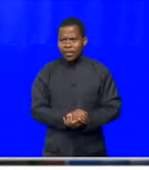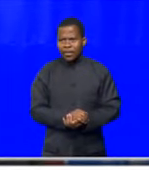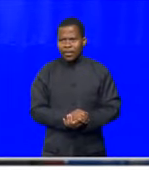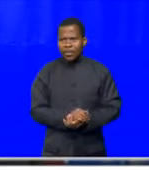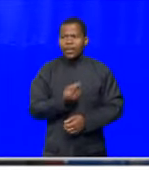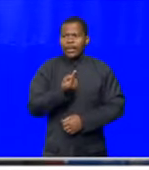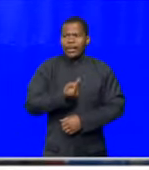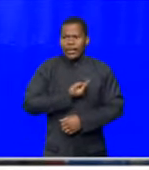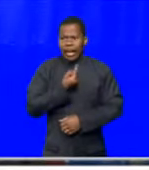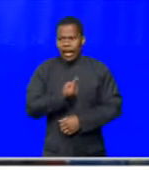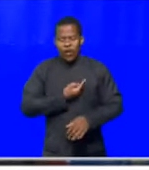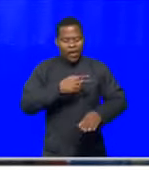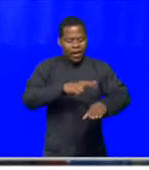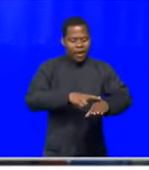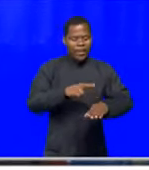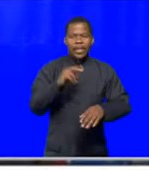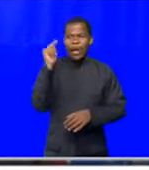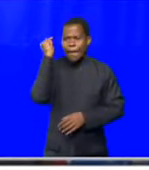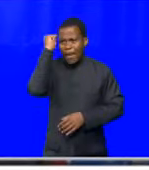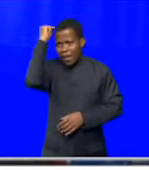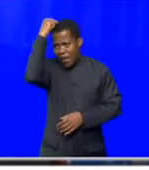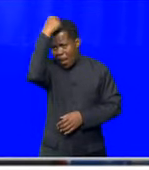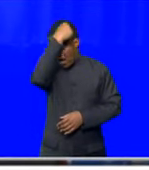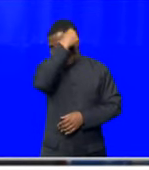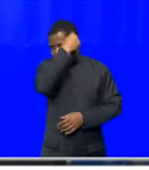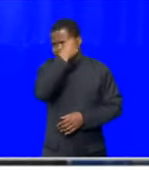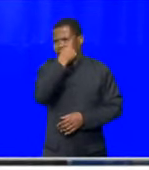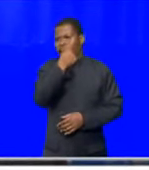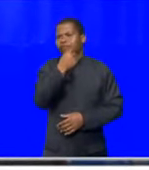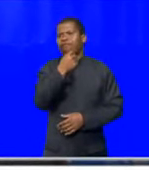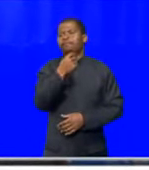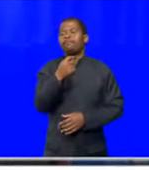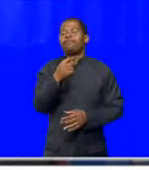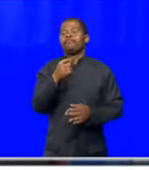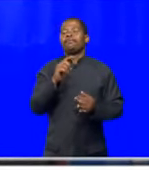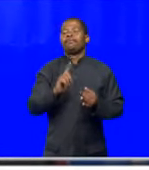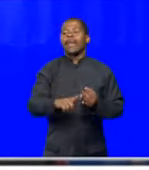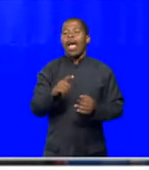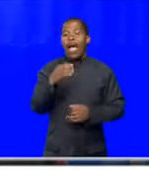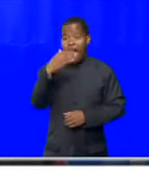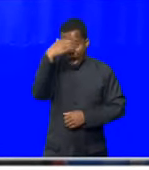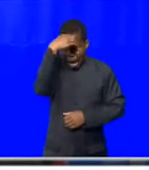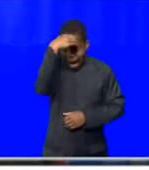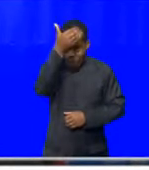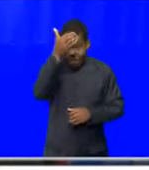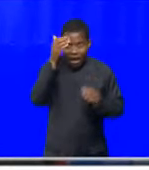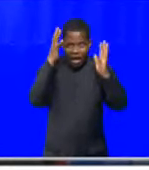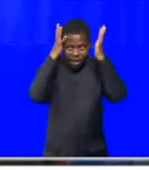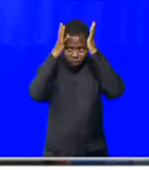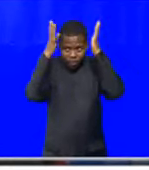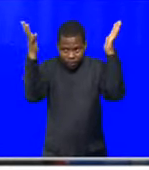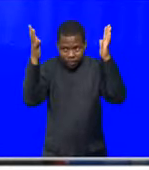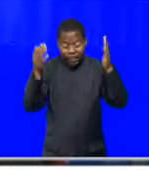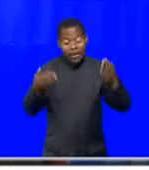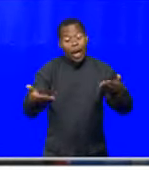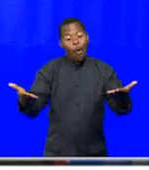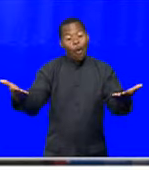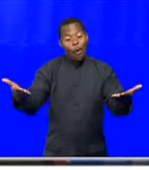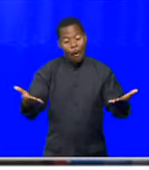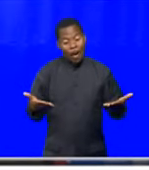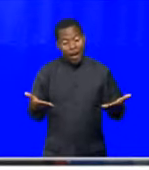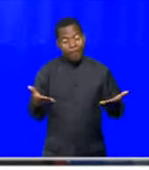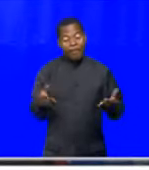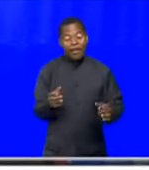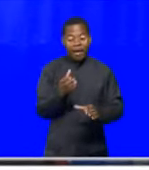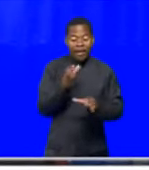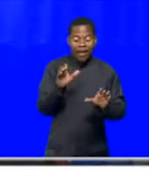on behalf of His Majesty, the government, to welcome you to the Kingdom